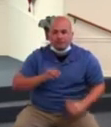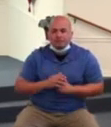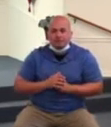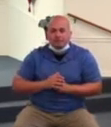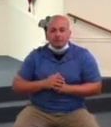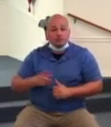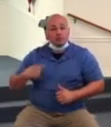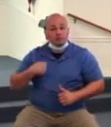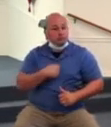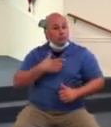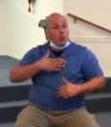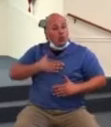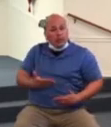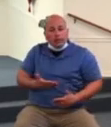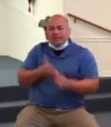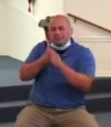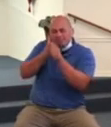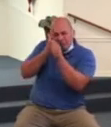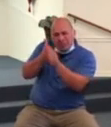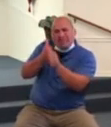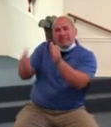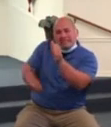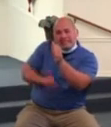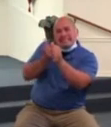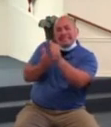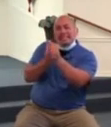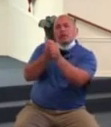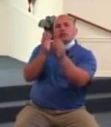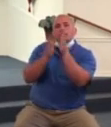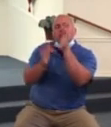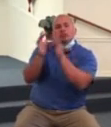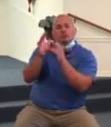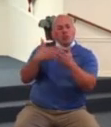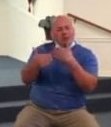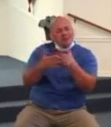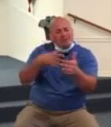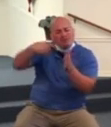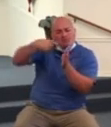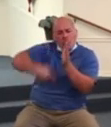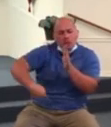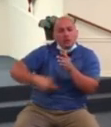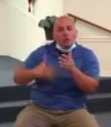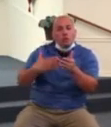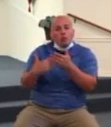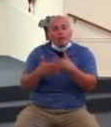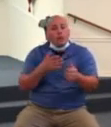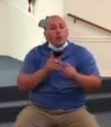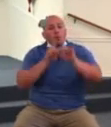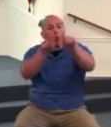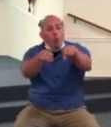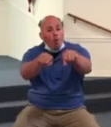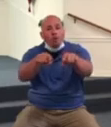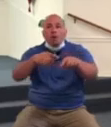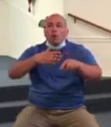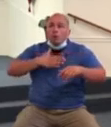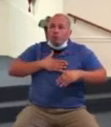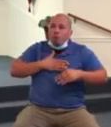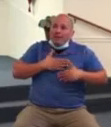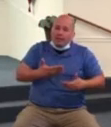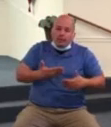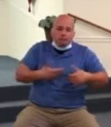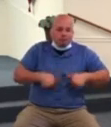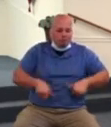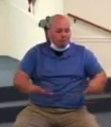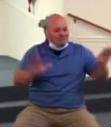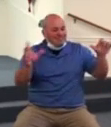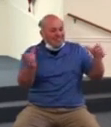Jesus and follow Him, whatever the cost, wherever He will lead us, giving everything to do God's